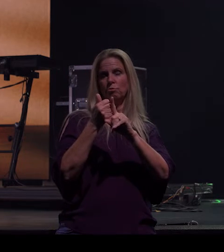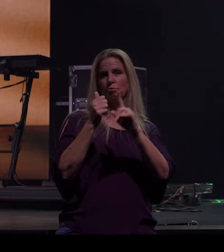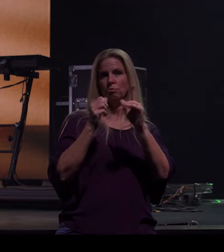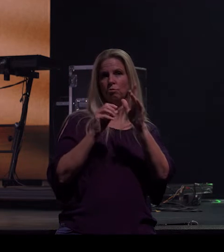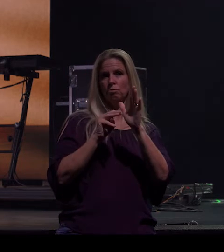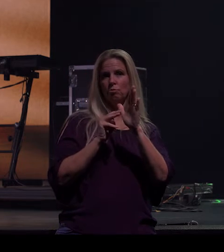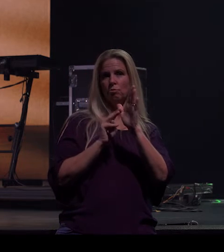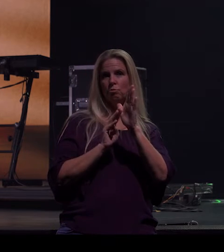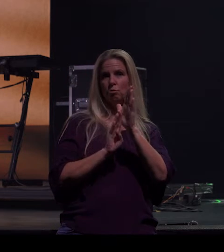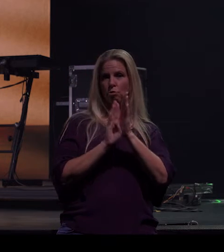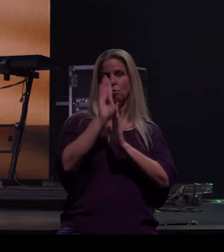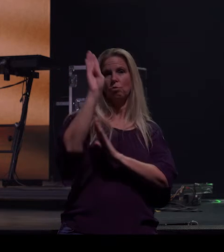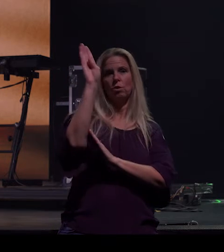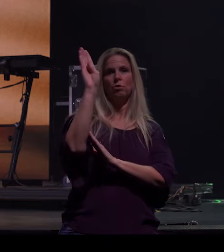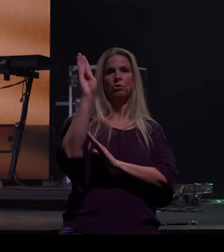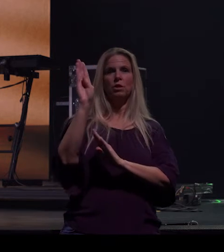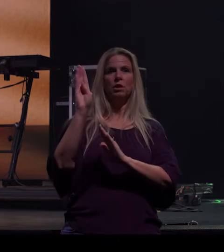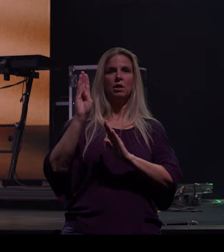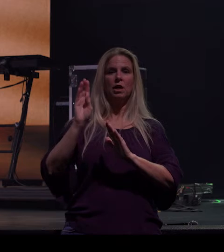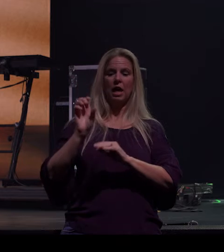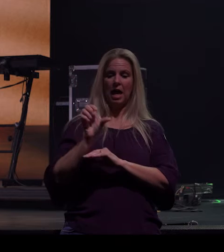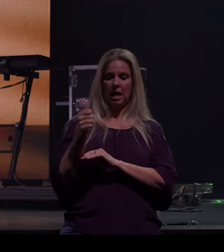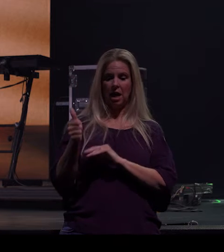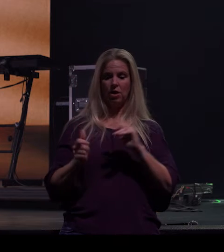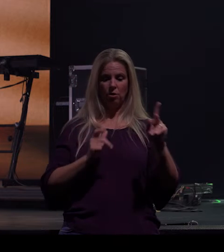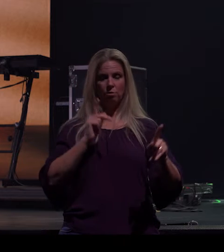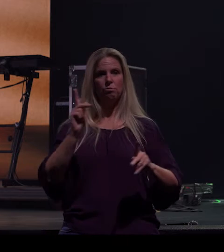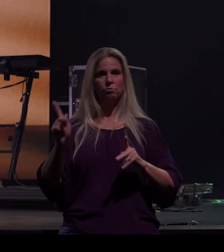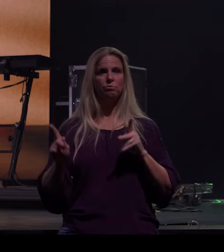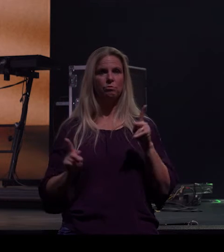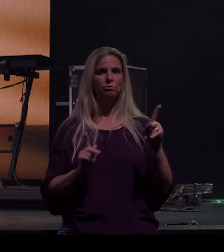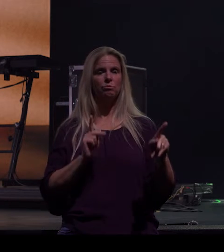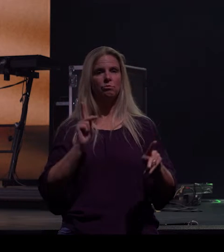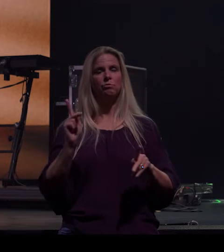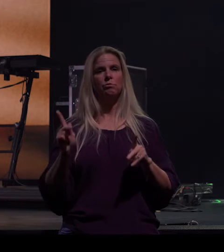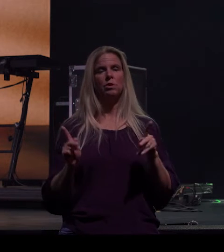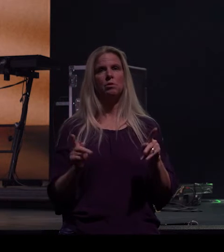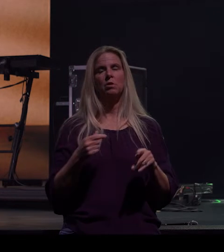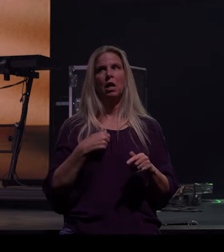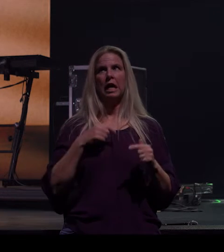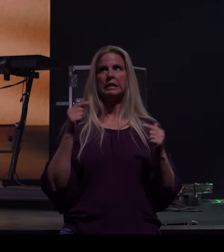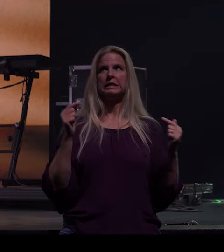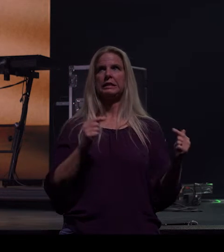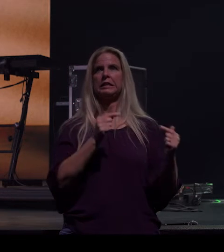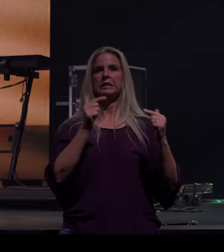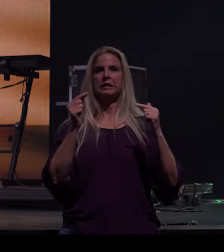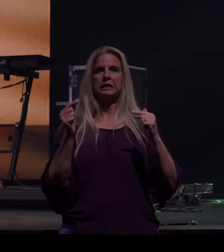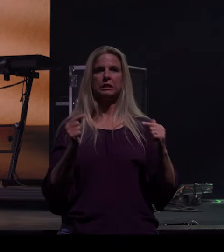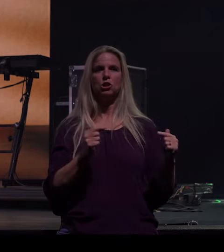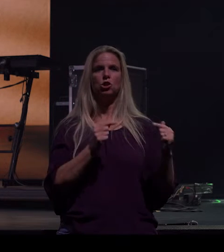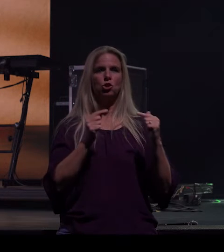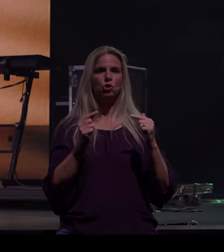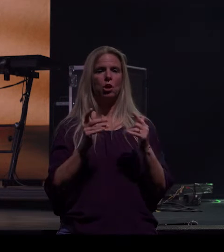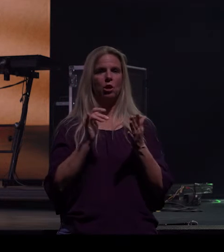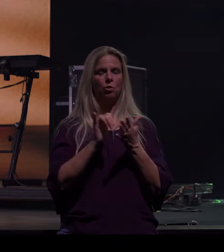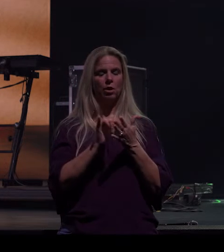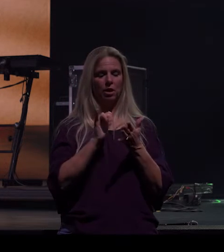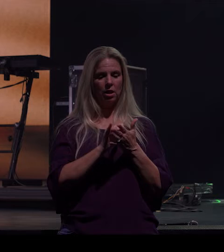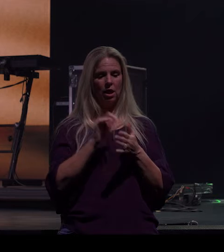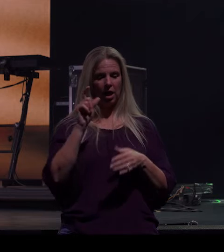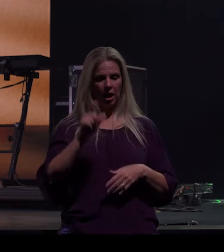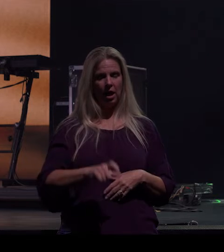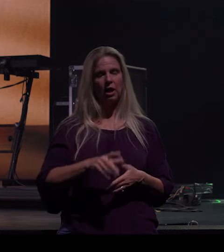You'll be the issue. And I've struggled here. I mean, I've had to learn. I've had to